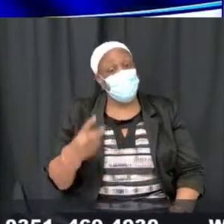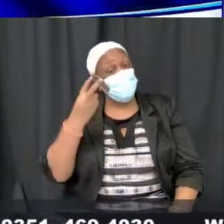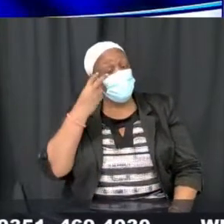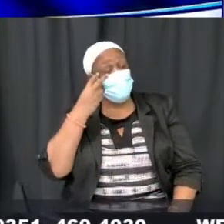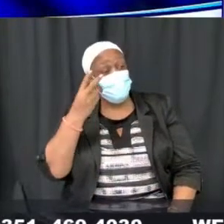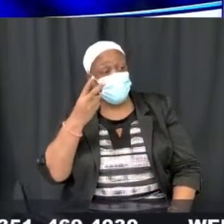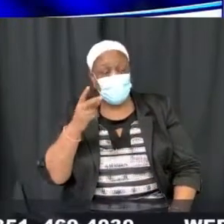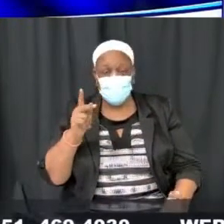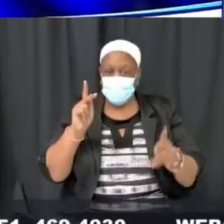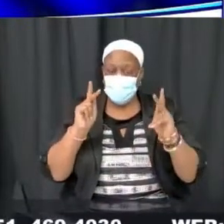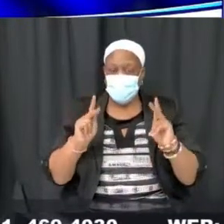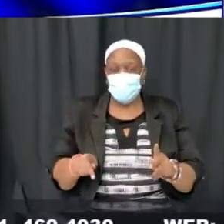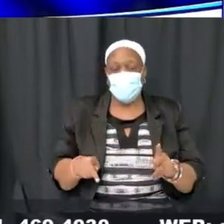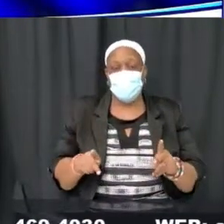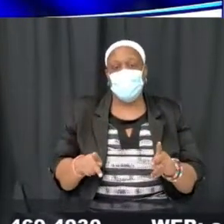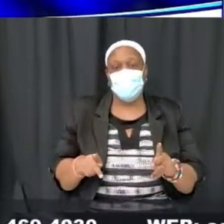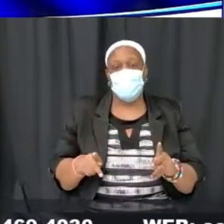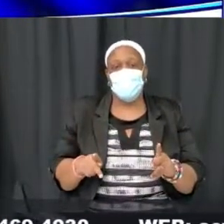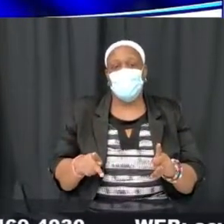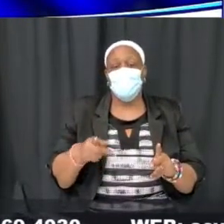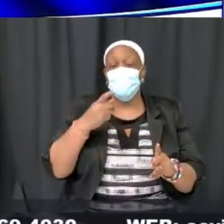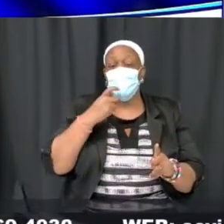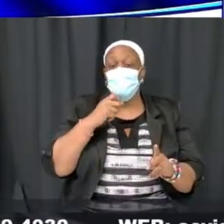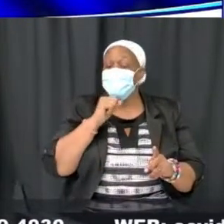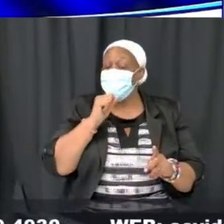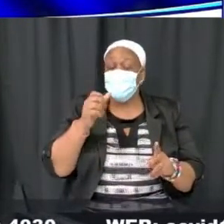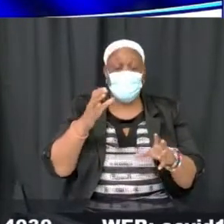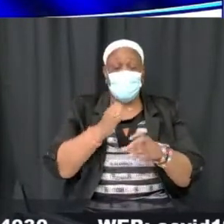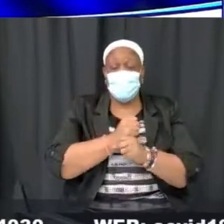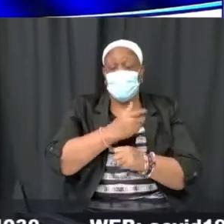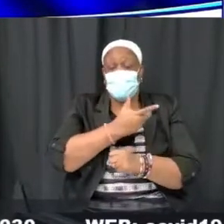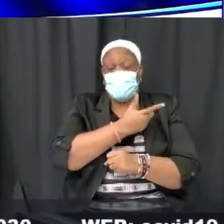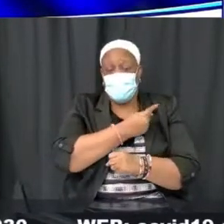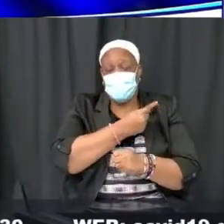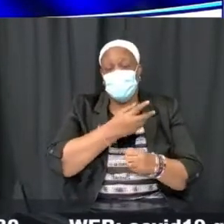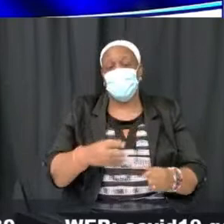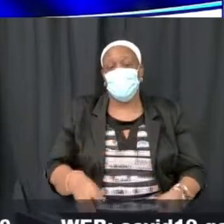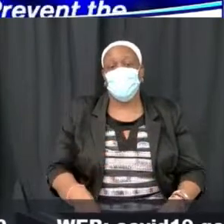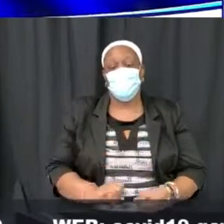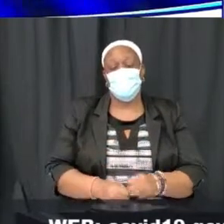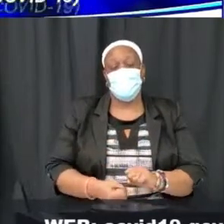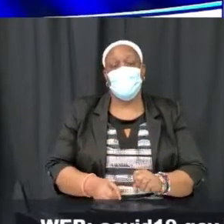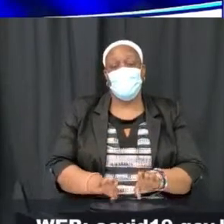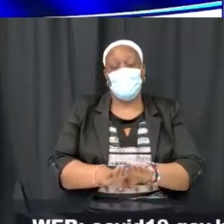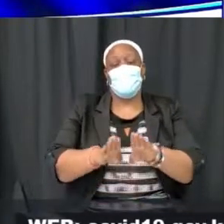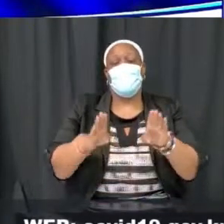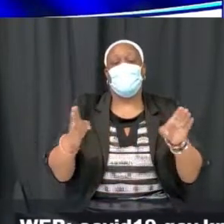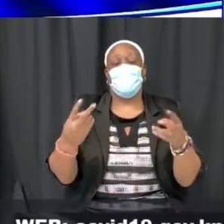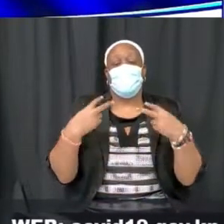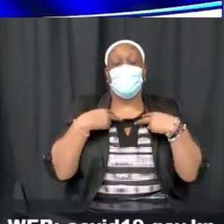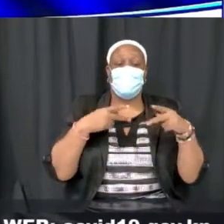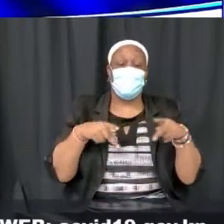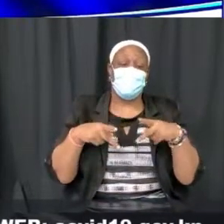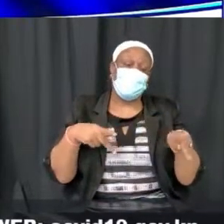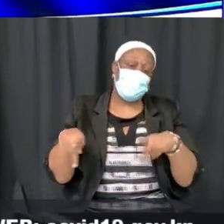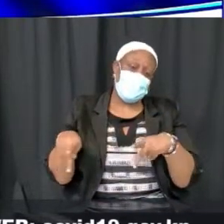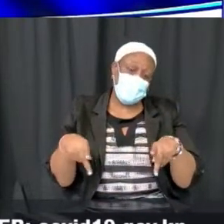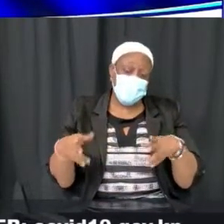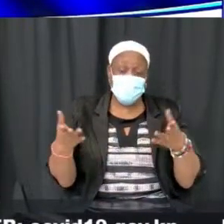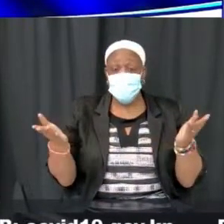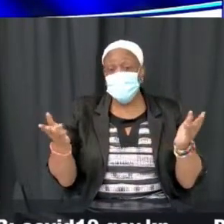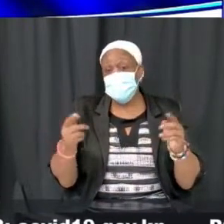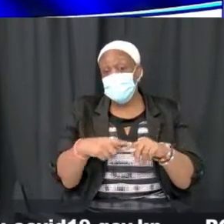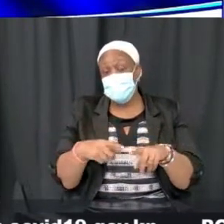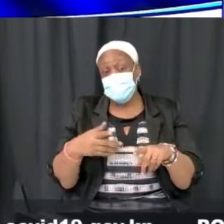are caps in a phased approach to activities. We looked at the manufacturing sector. We